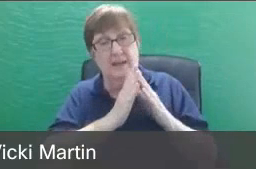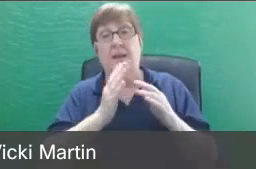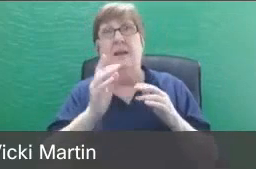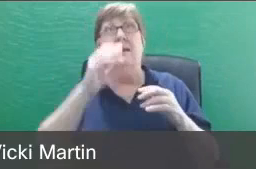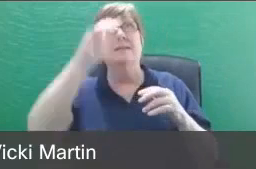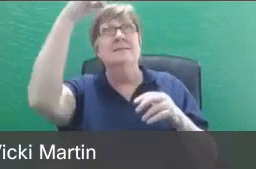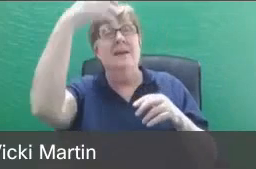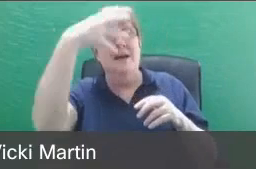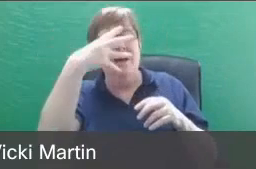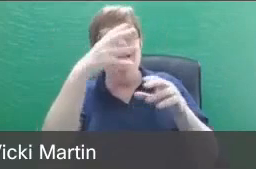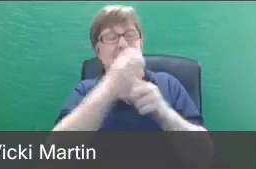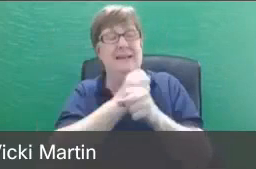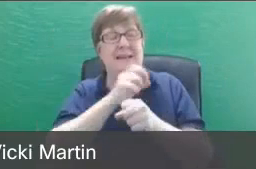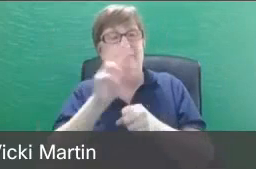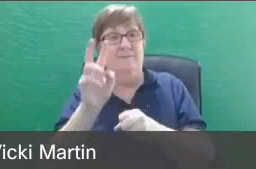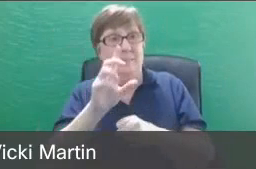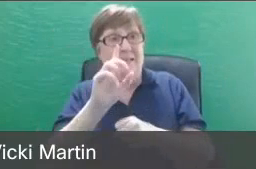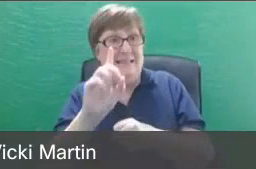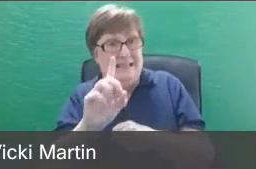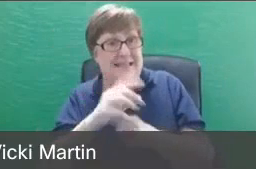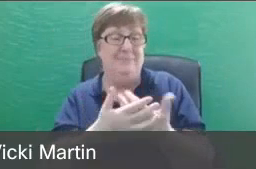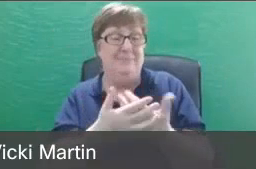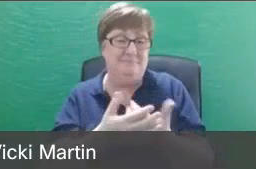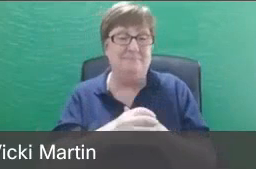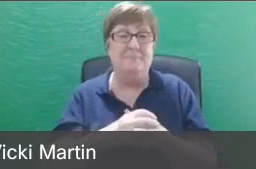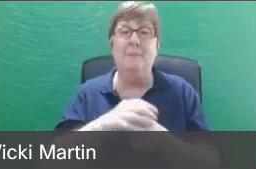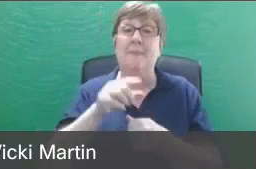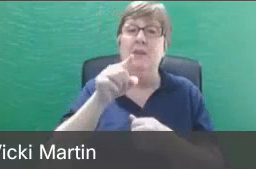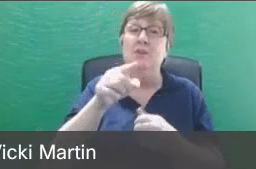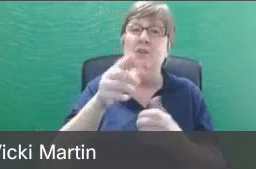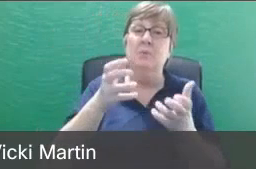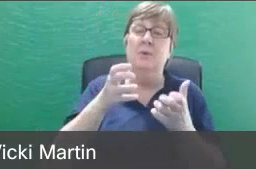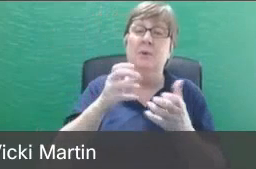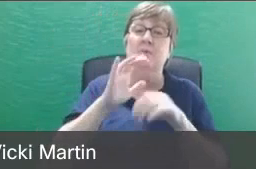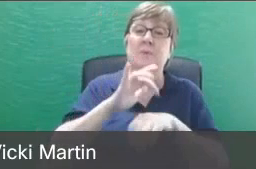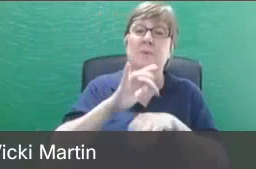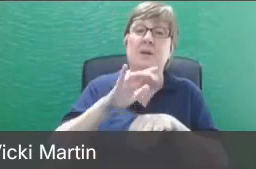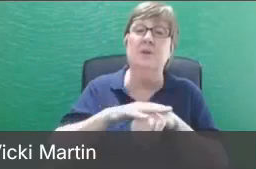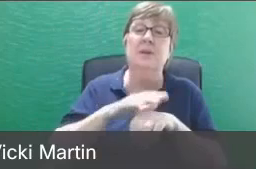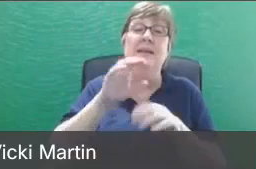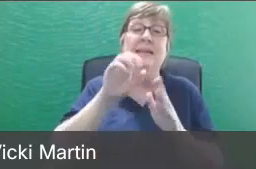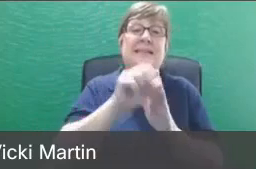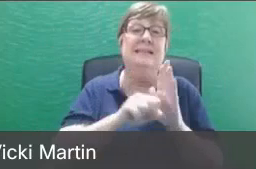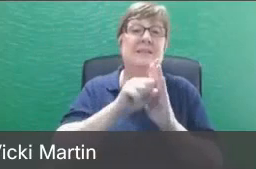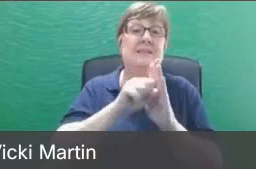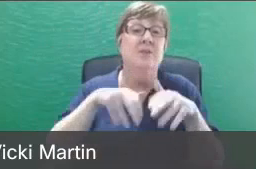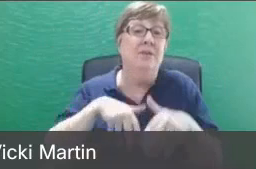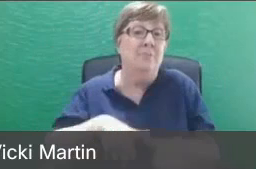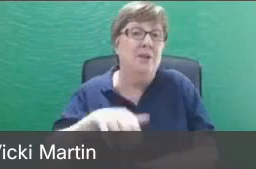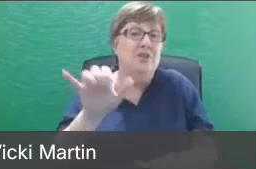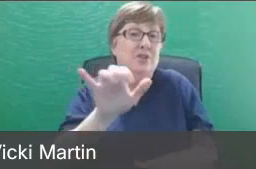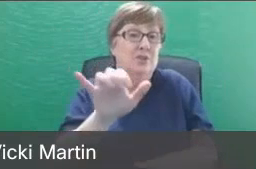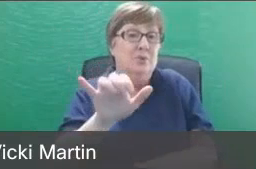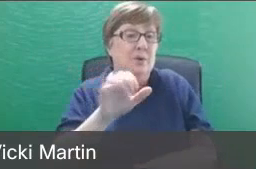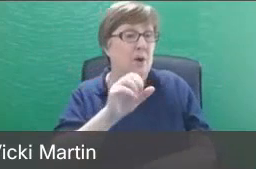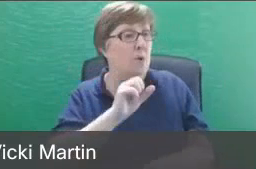thing to note, would you want to touch on seasonal depression just a teeny bit as well? Sure. Do you have